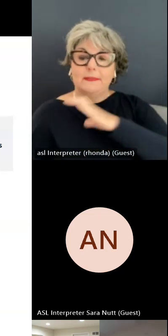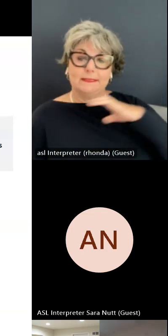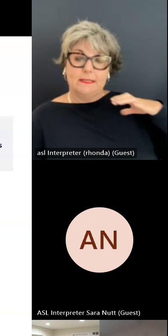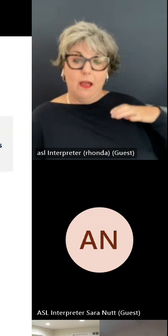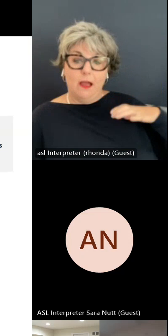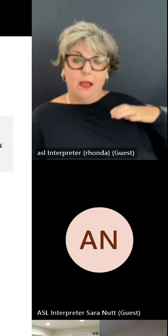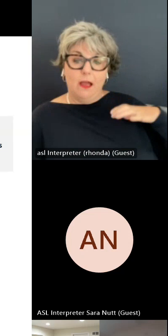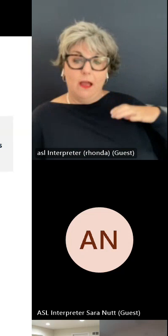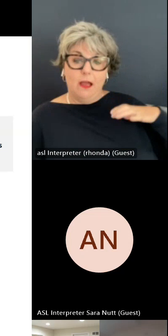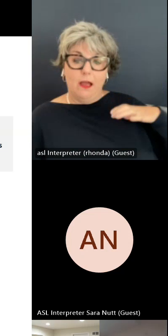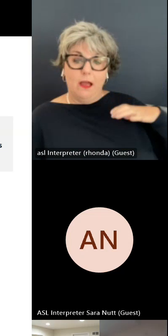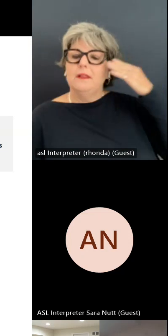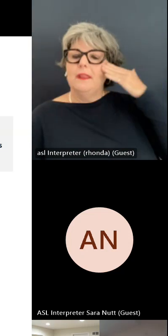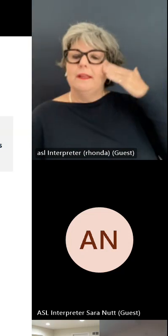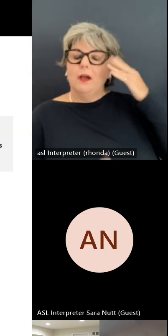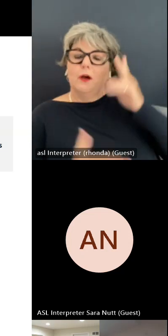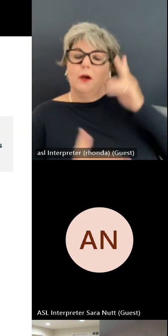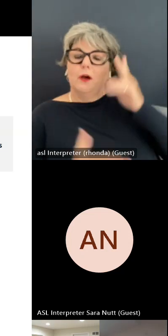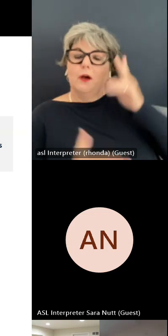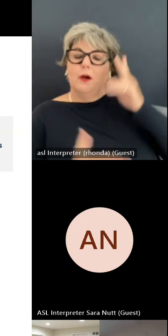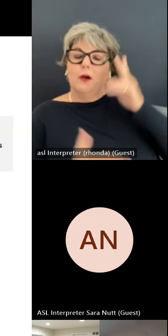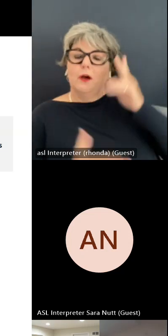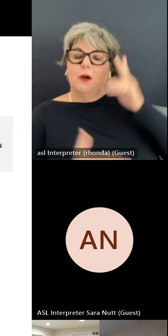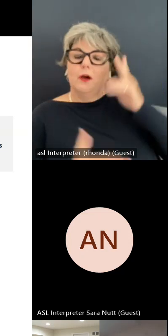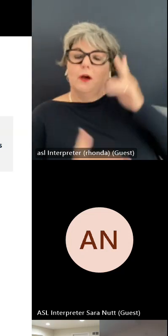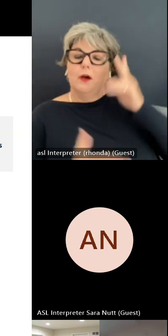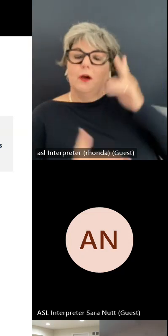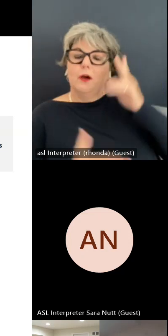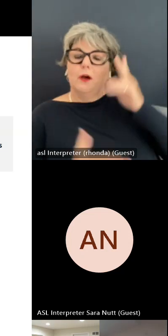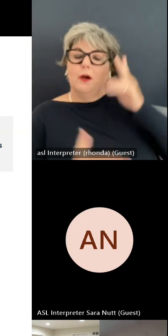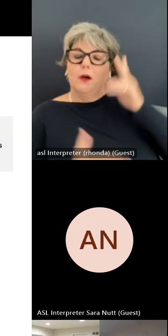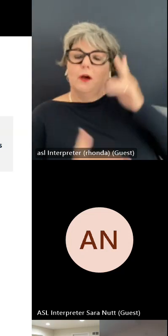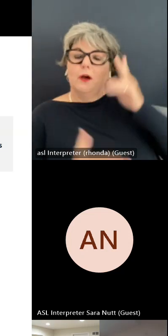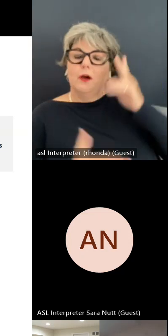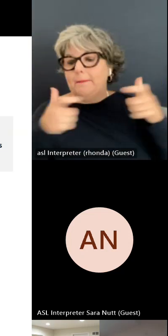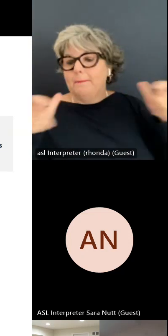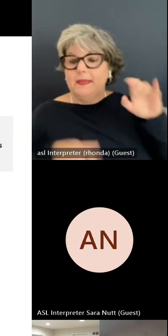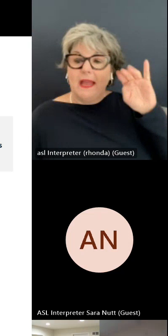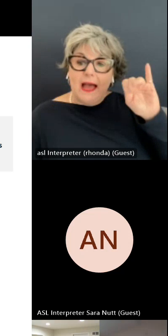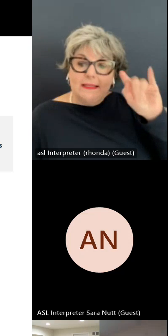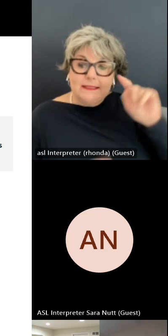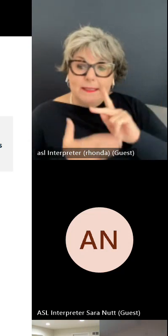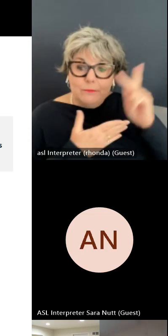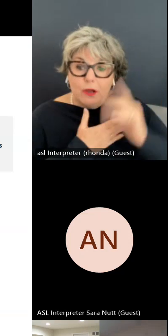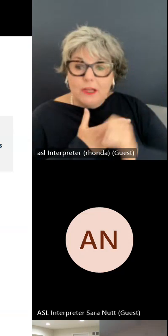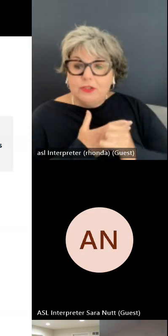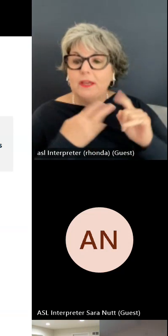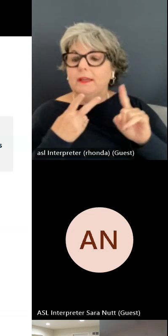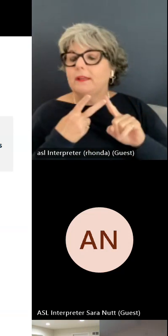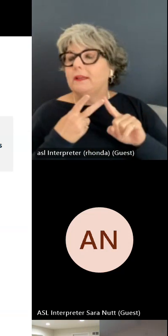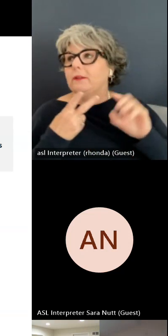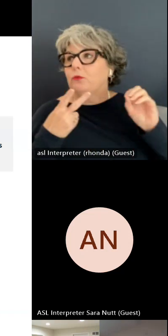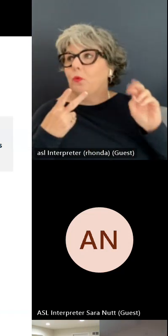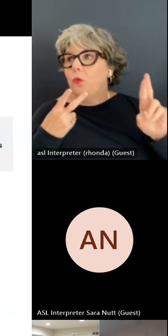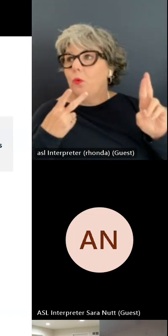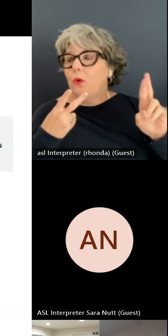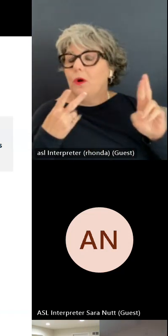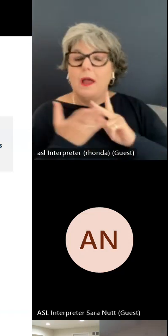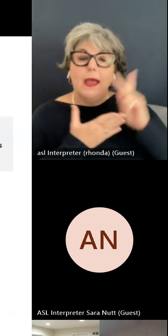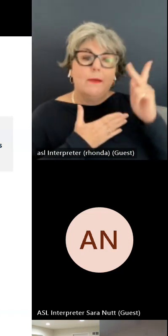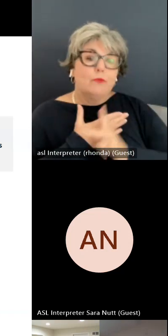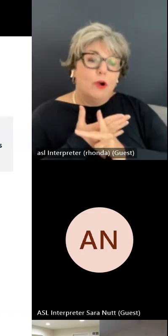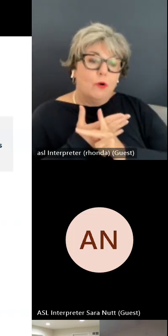about, they know these projects they want to know about. And this can be like a big IT project or a big program